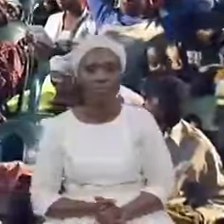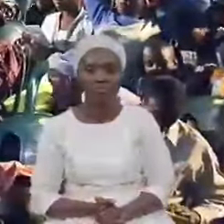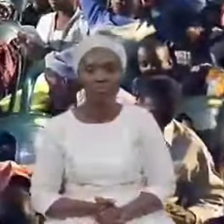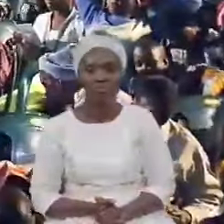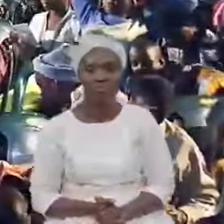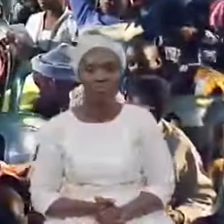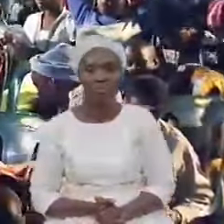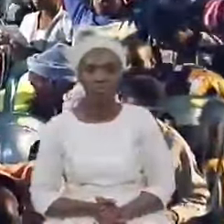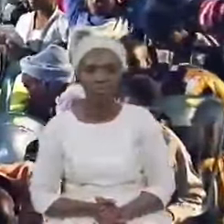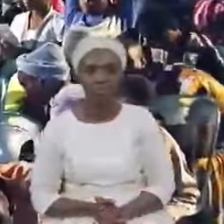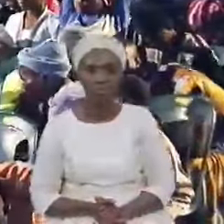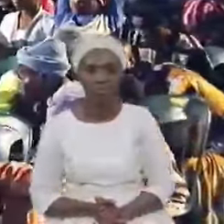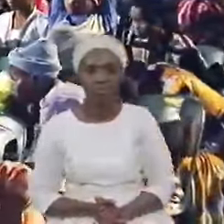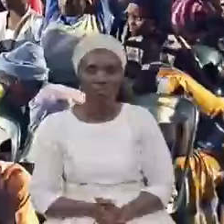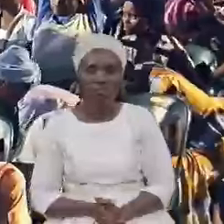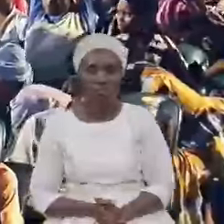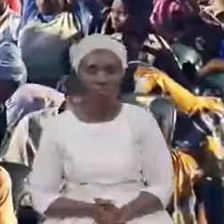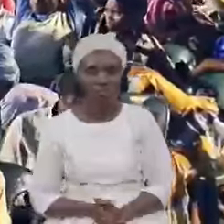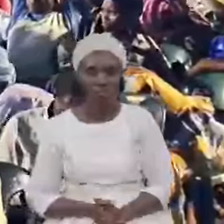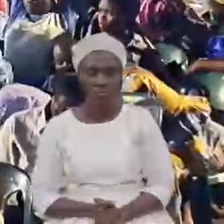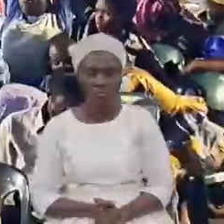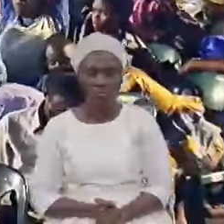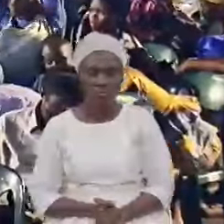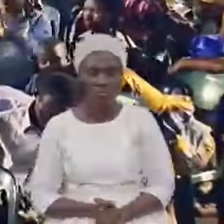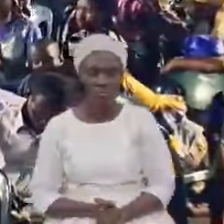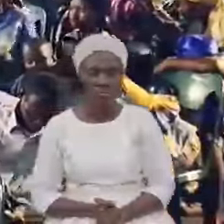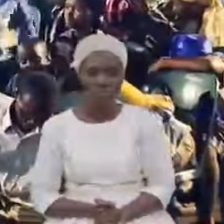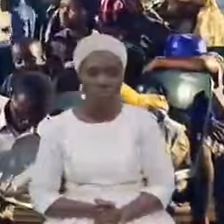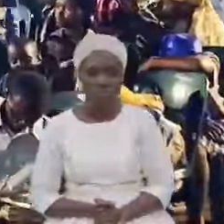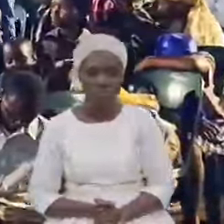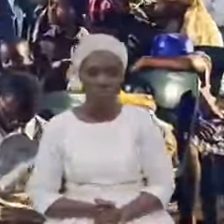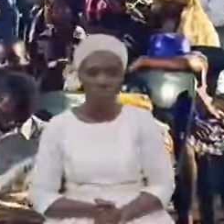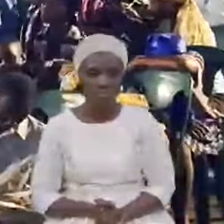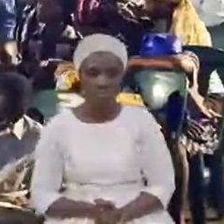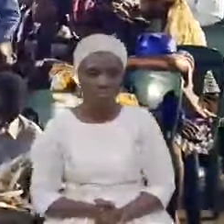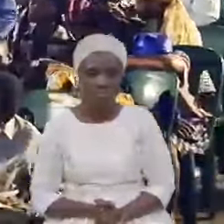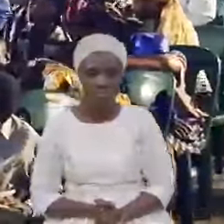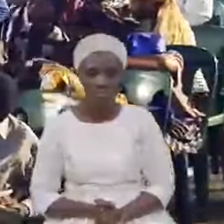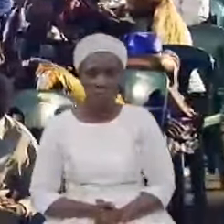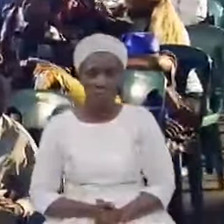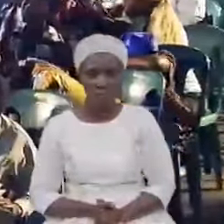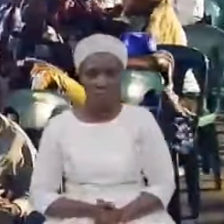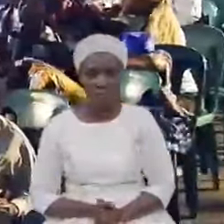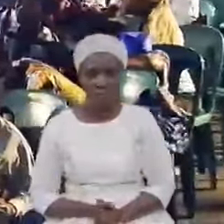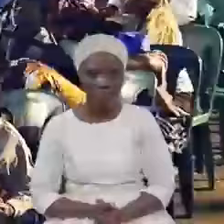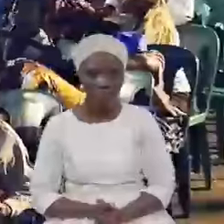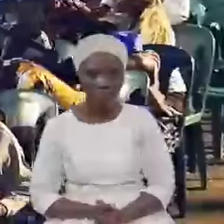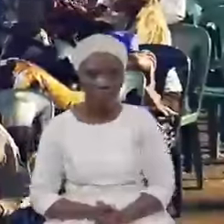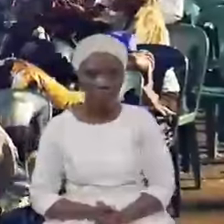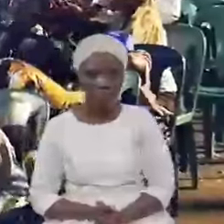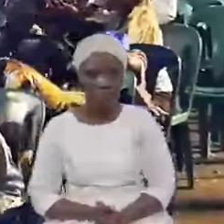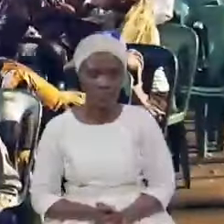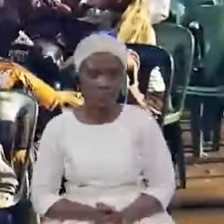And let's ensure that all the names have been taken. As you come forward, you wave the flag so we know you